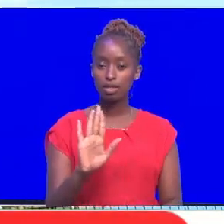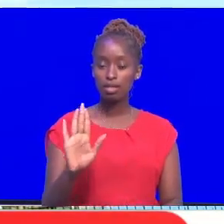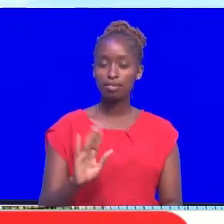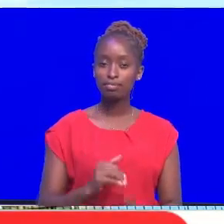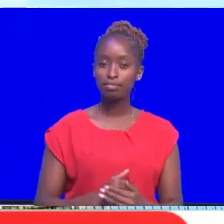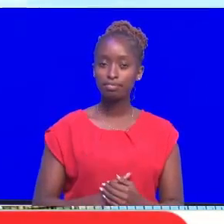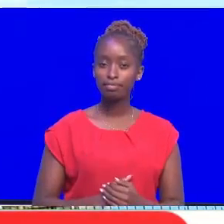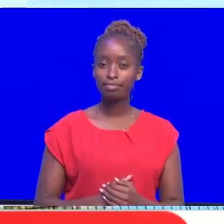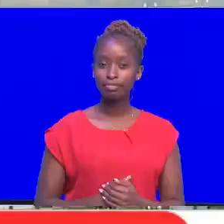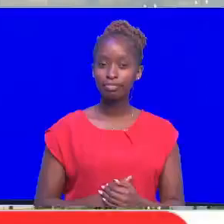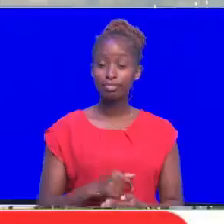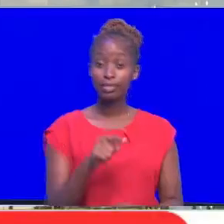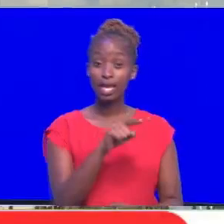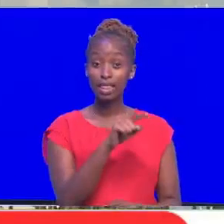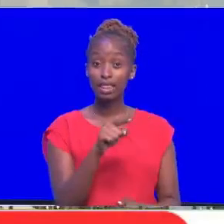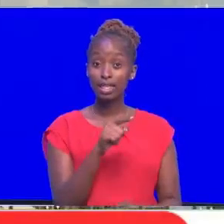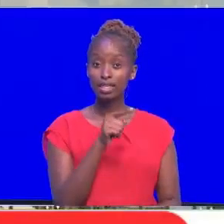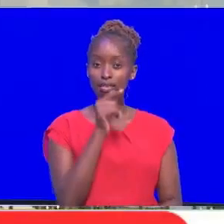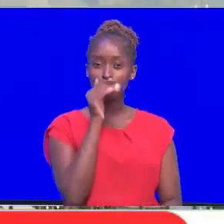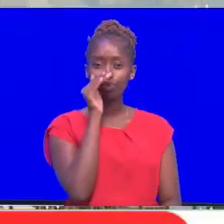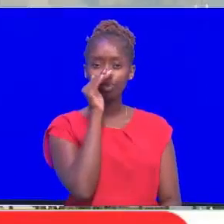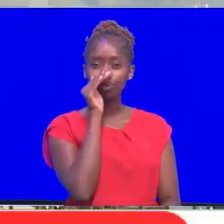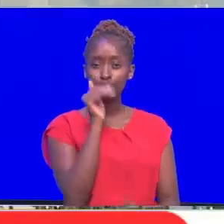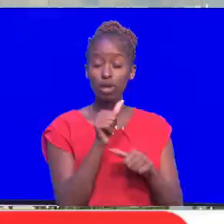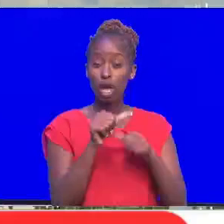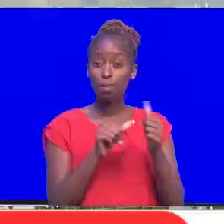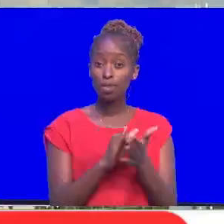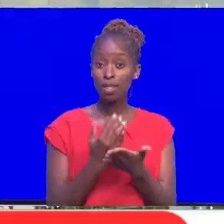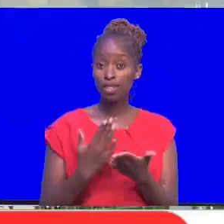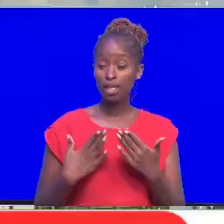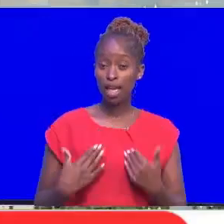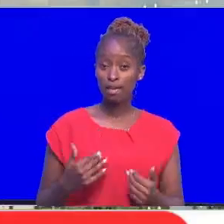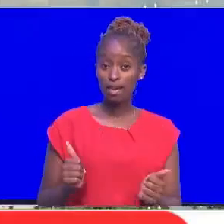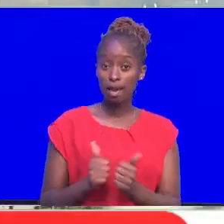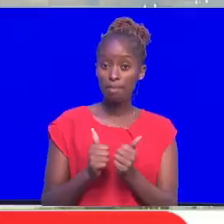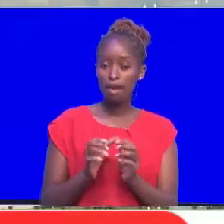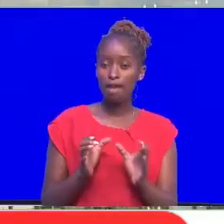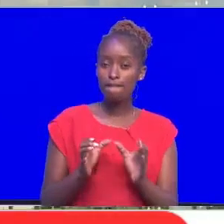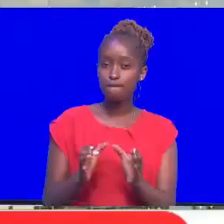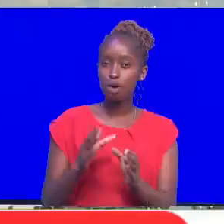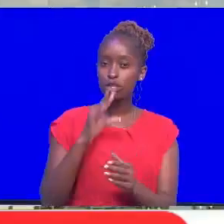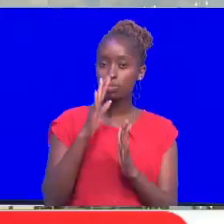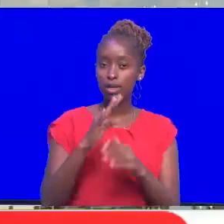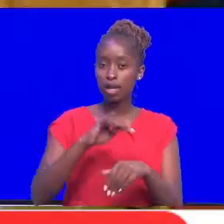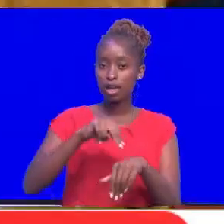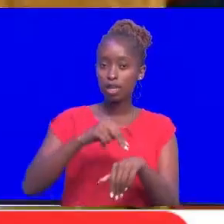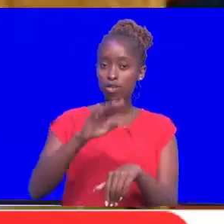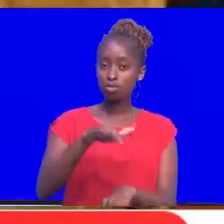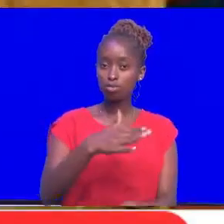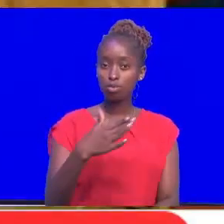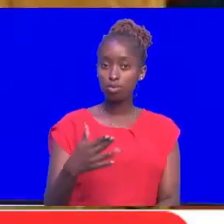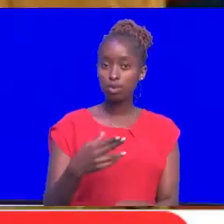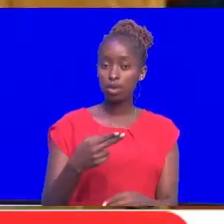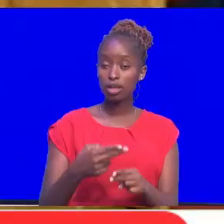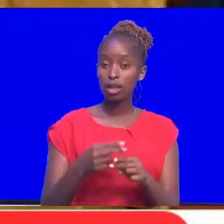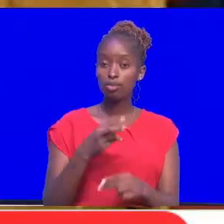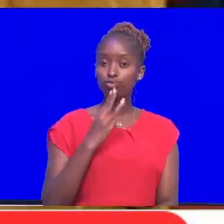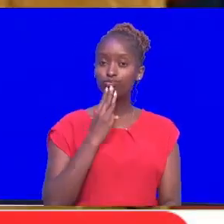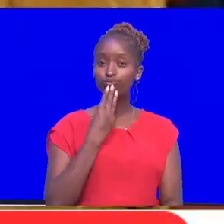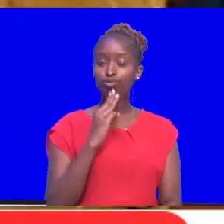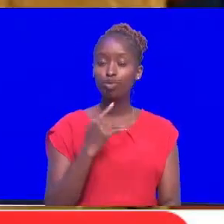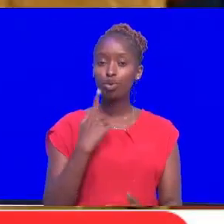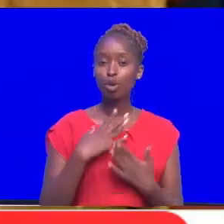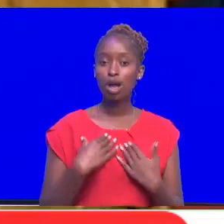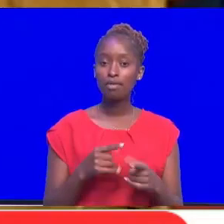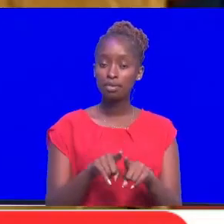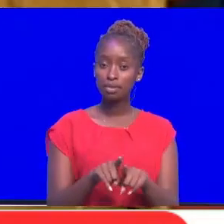The murmurs over the state of the building have forced the Speaker of the National Assembly, Moses Masika Wetangula, and who is